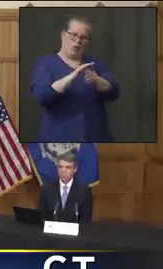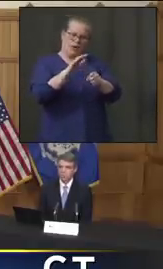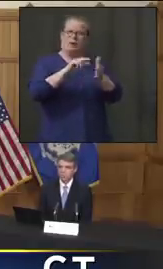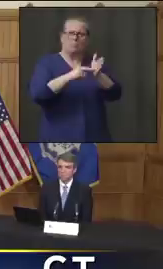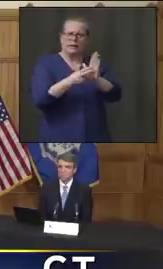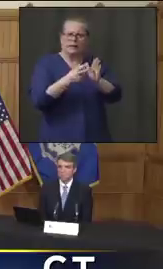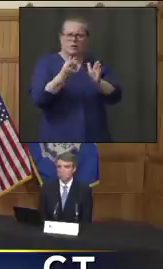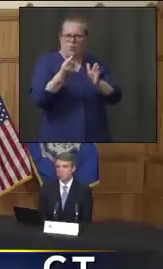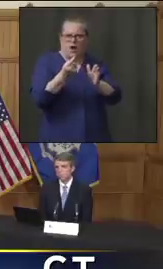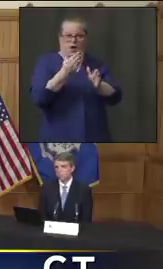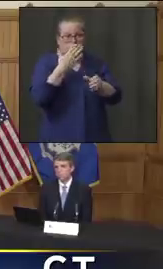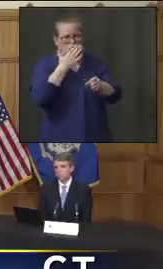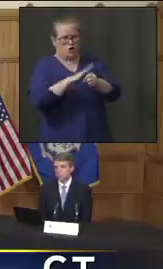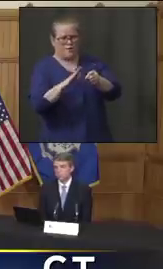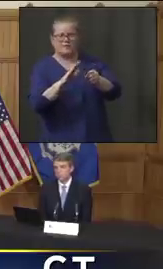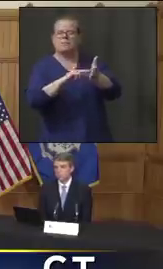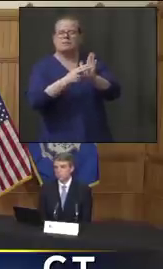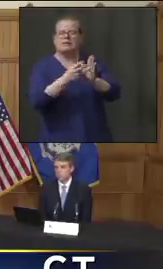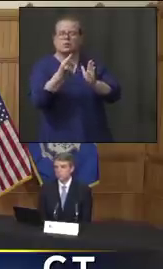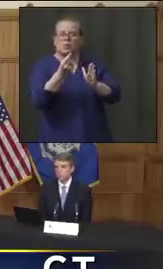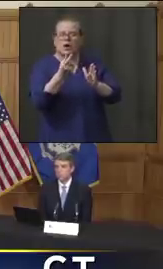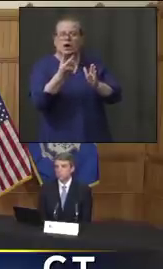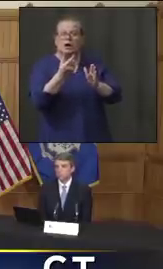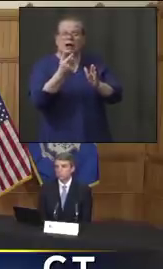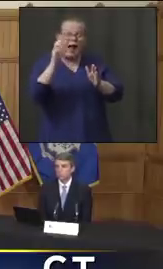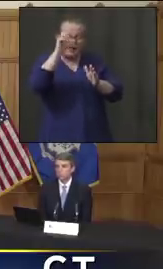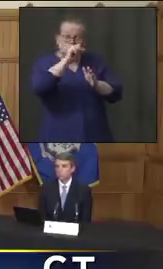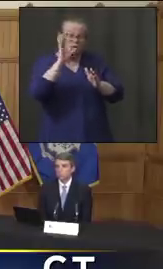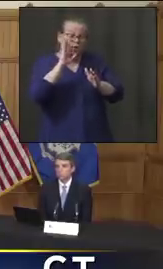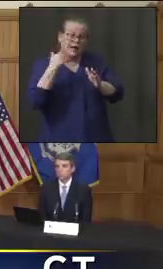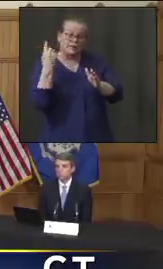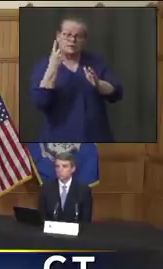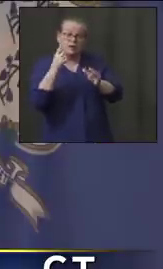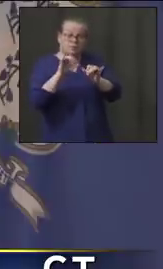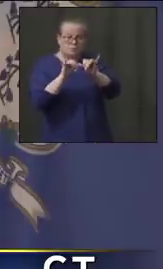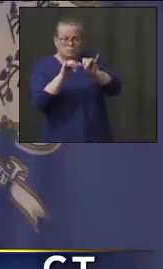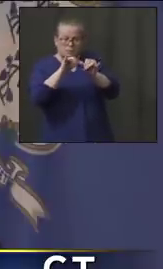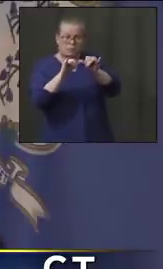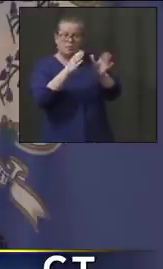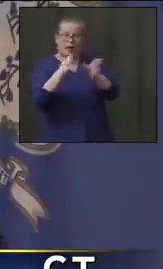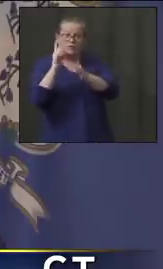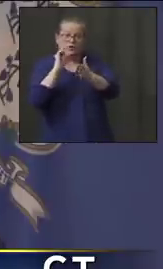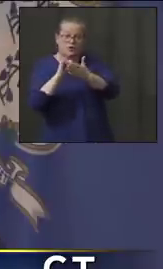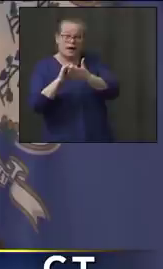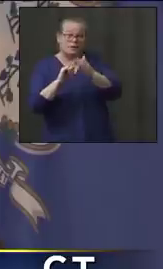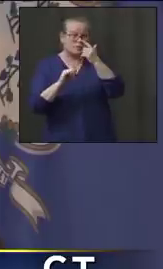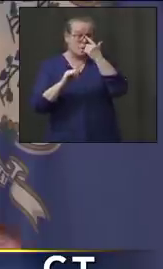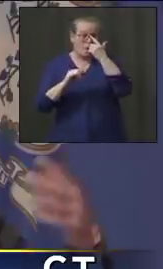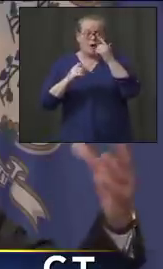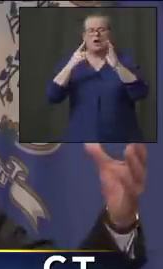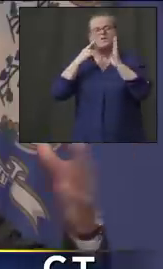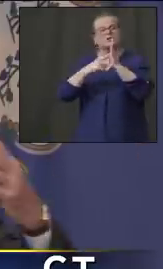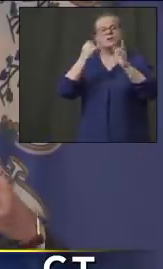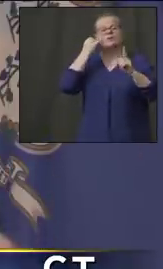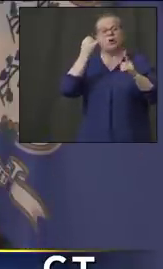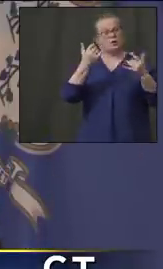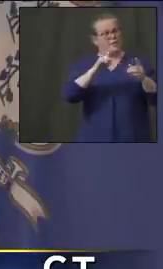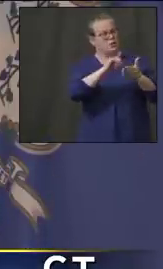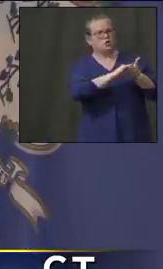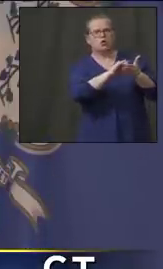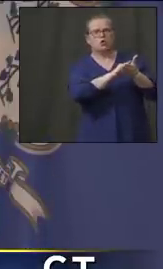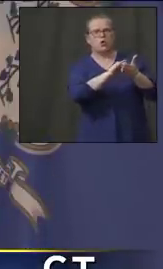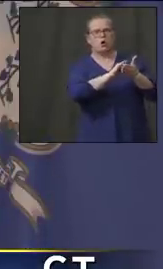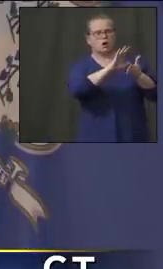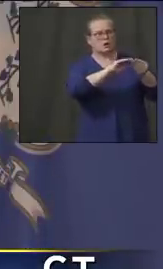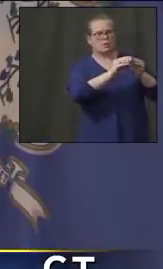assuming you're going to have some kind of metric for that, right? If there's a resurgence in New York City, if there's a resurgence in Boston, all of a sudden we see